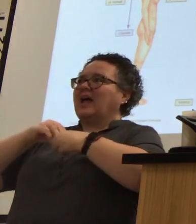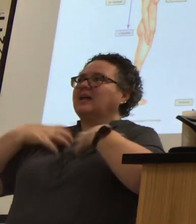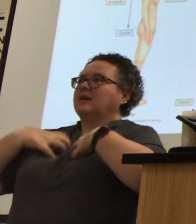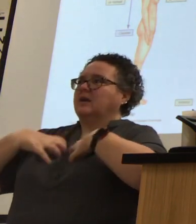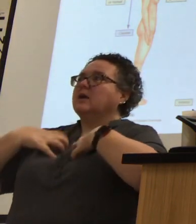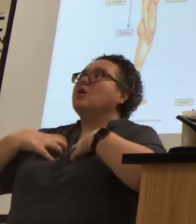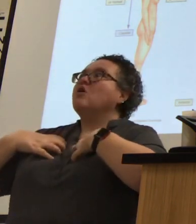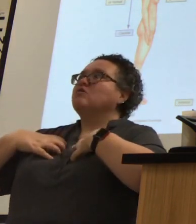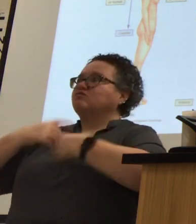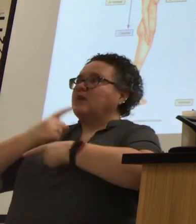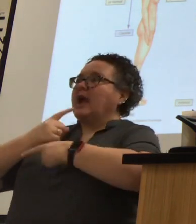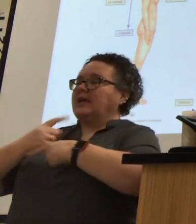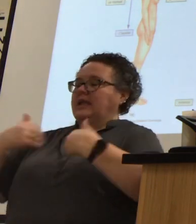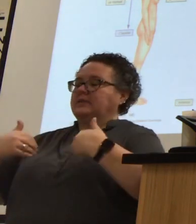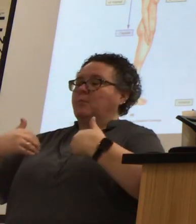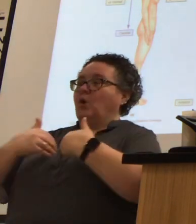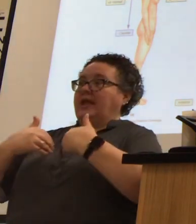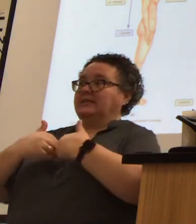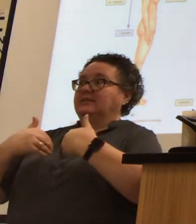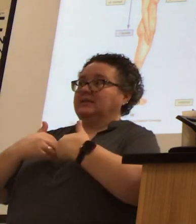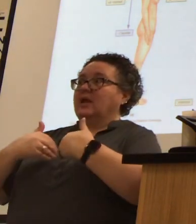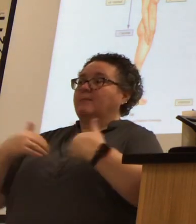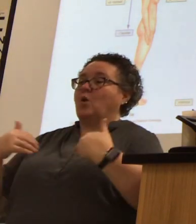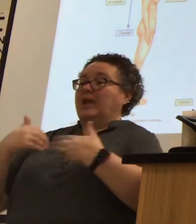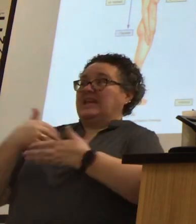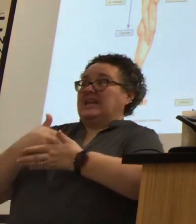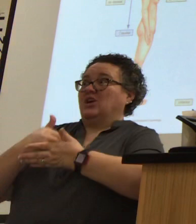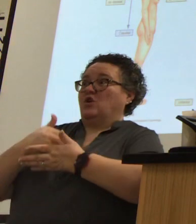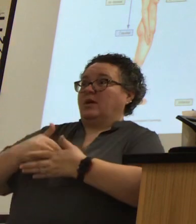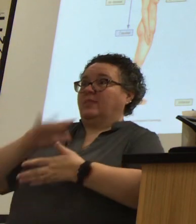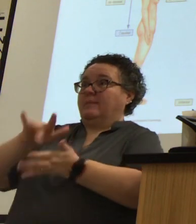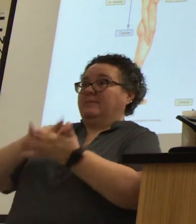further away from midline.